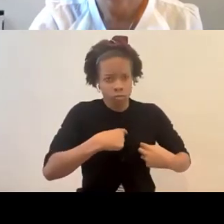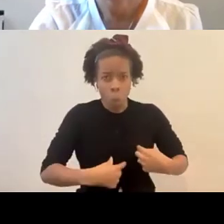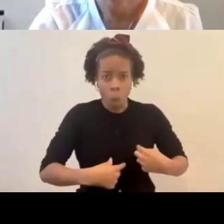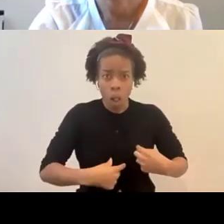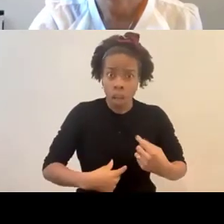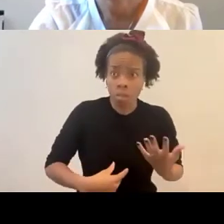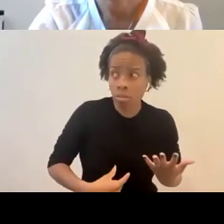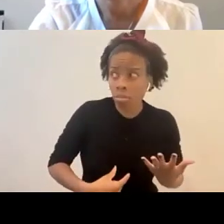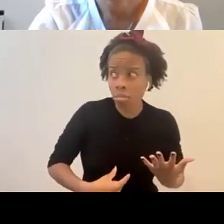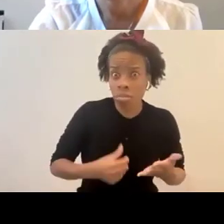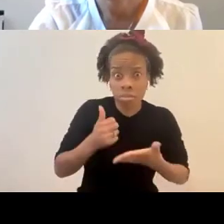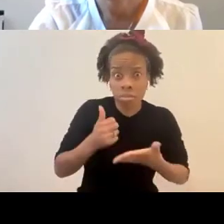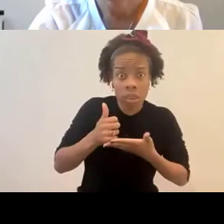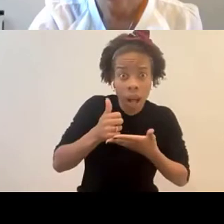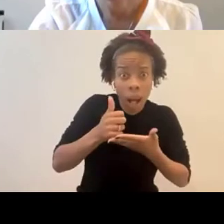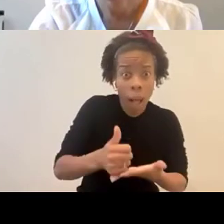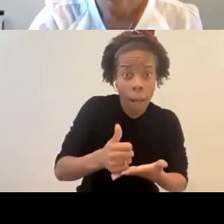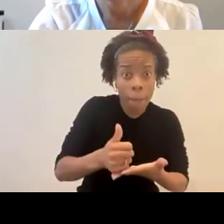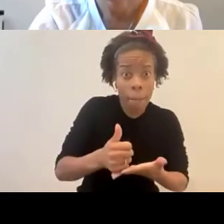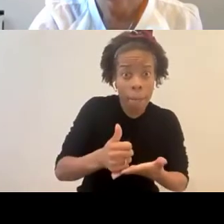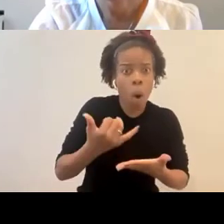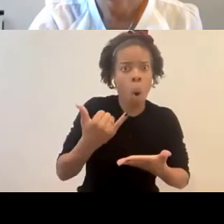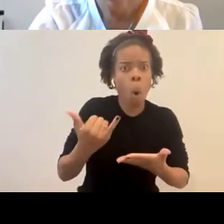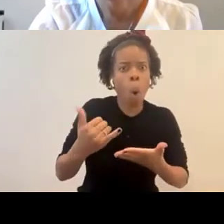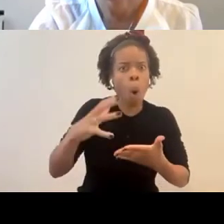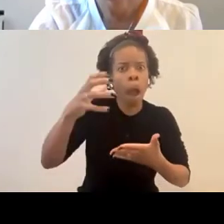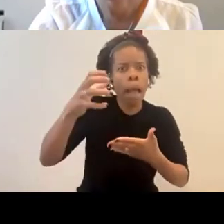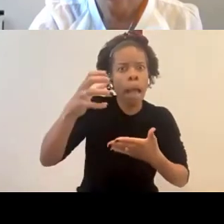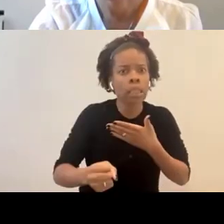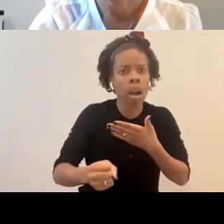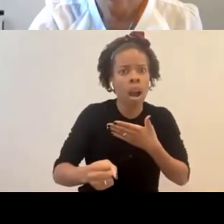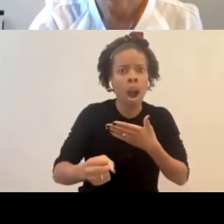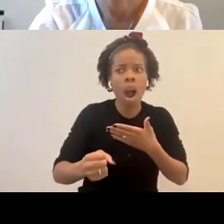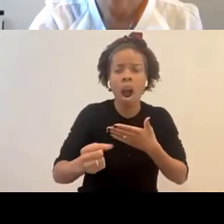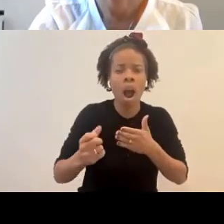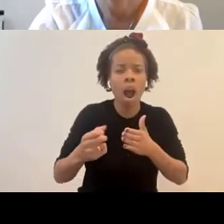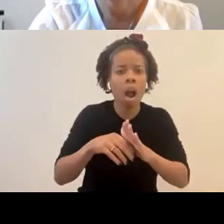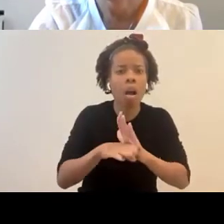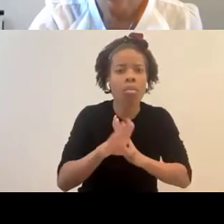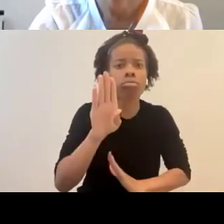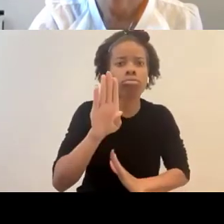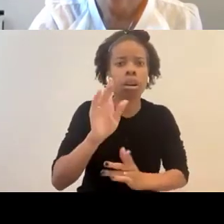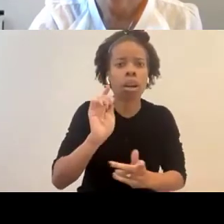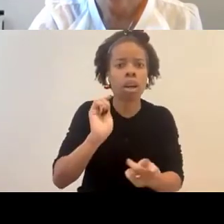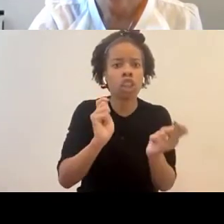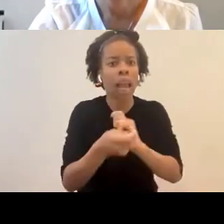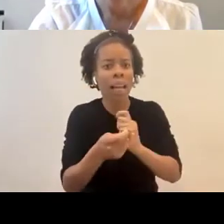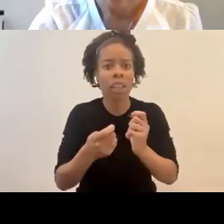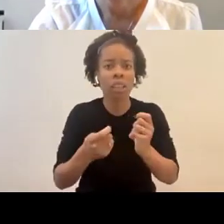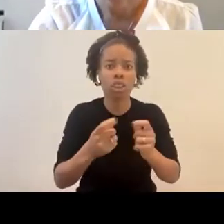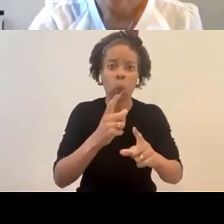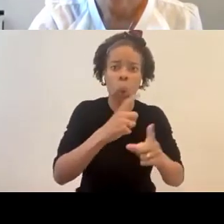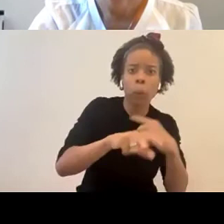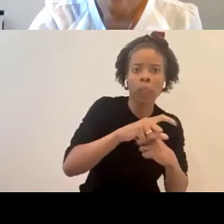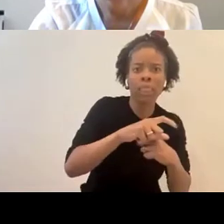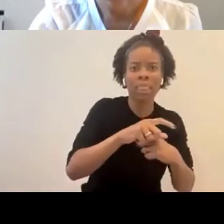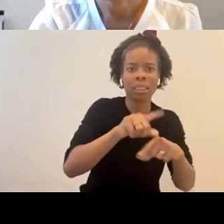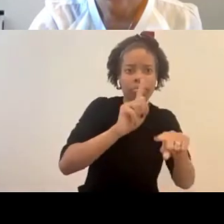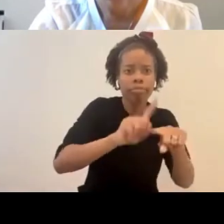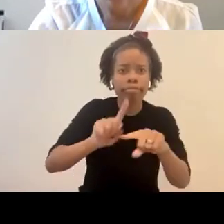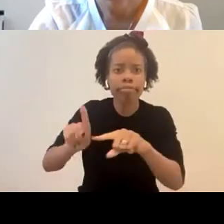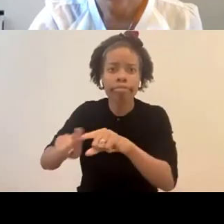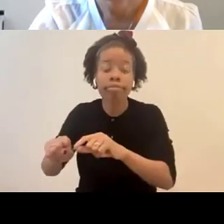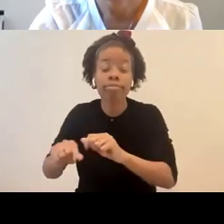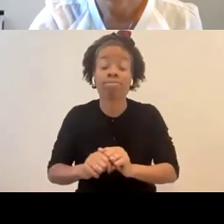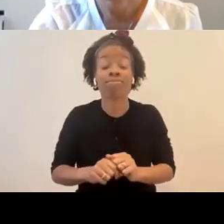is helping or hindering our efforts to deliver change in the countries and communities that we serve. This event is